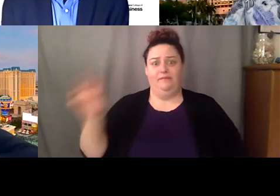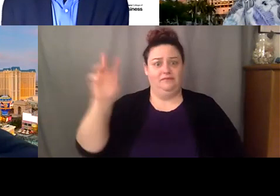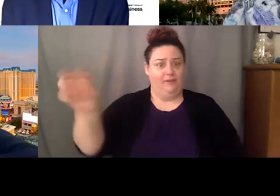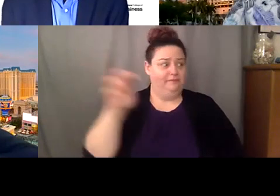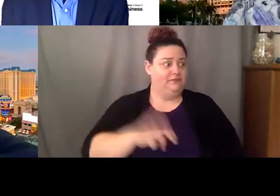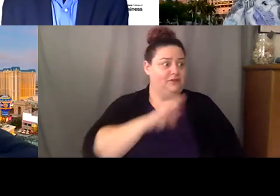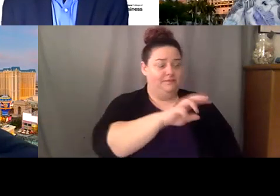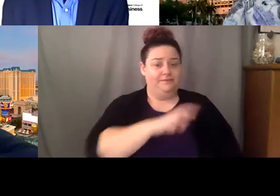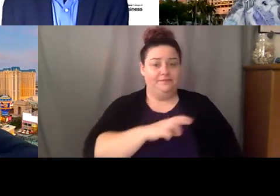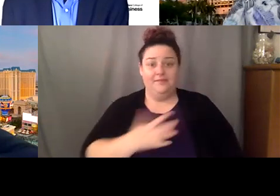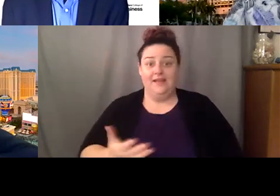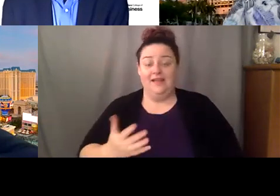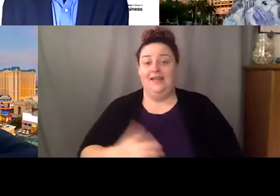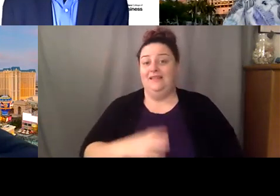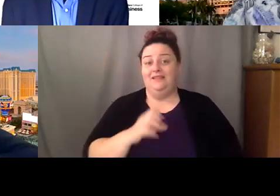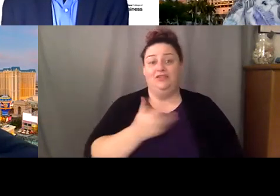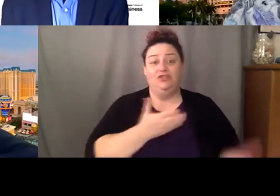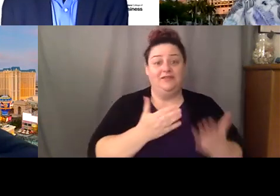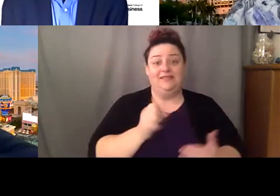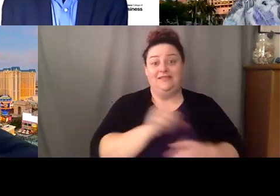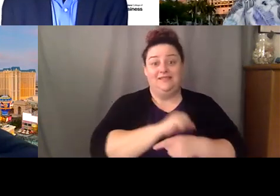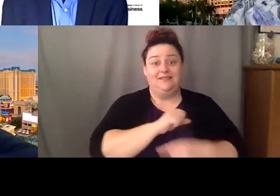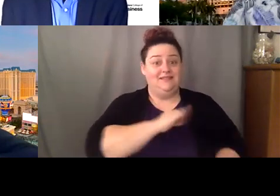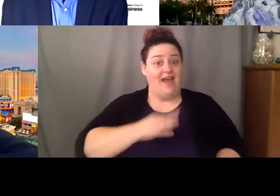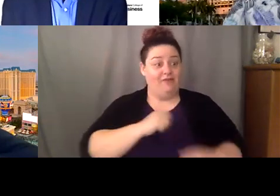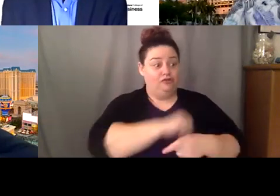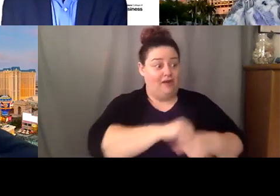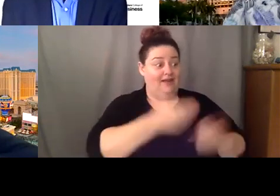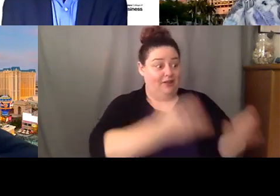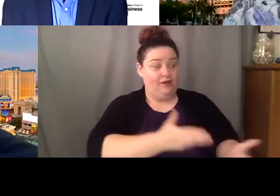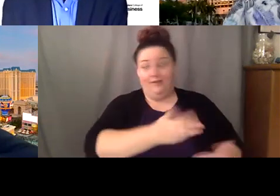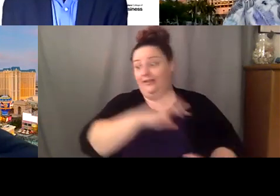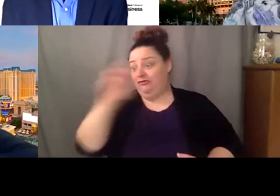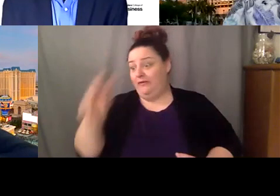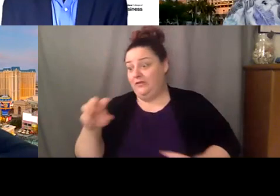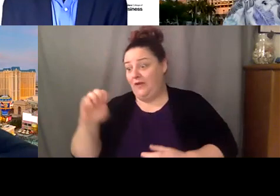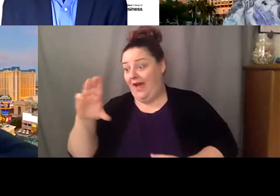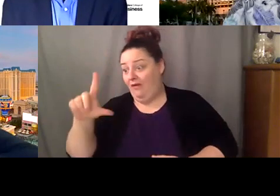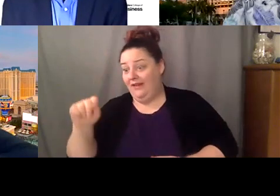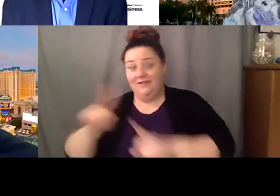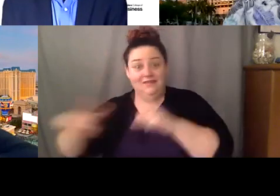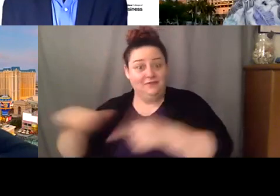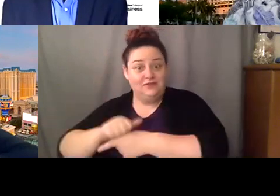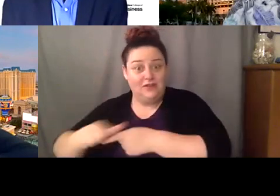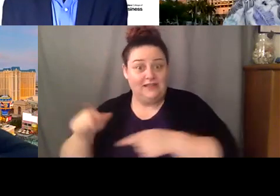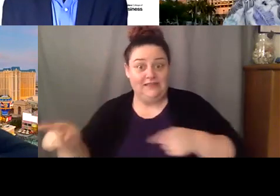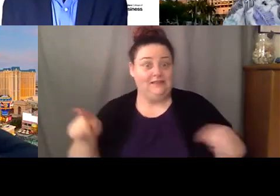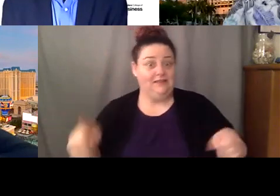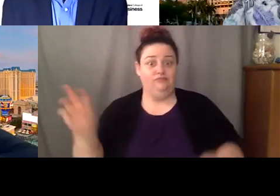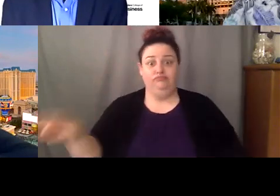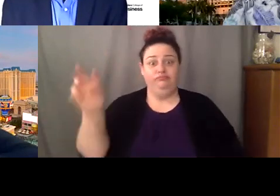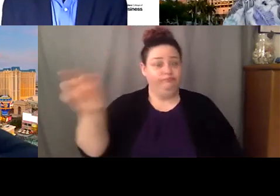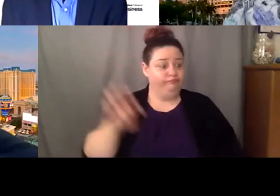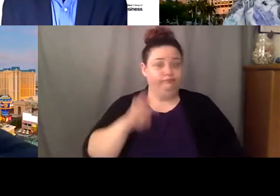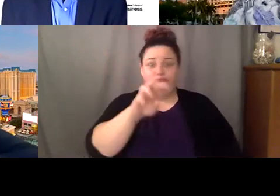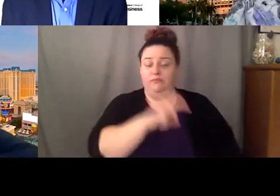and the outlets go to different areas. They're trained in different areas. But it's one where, you know, when